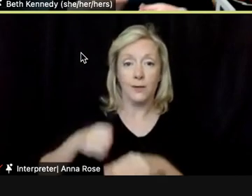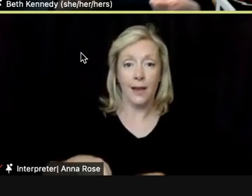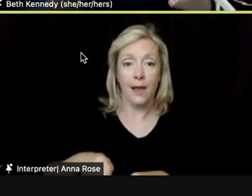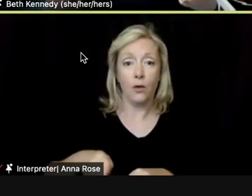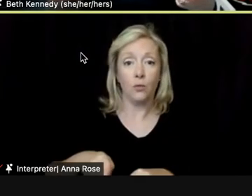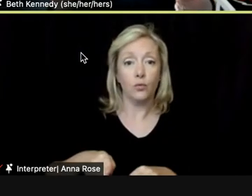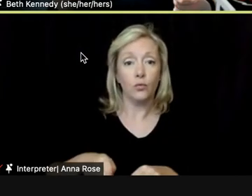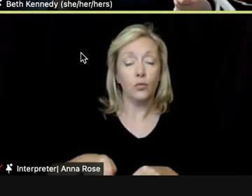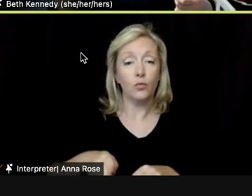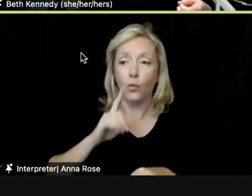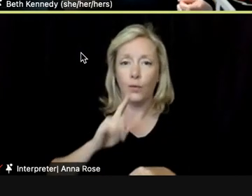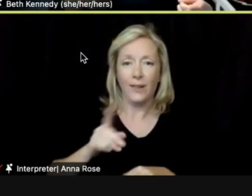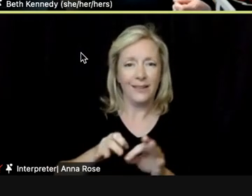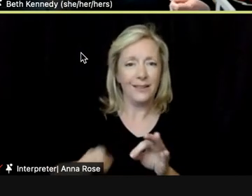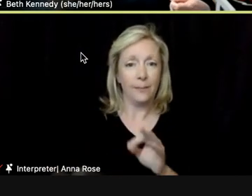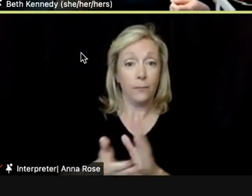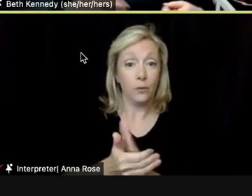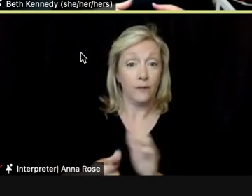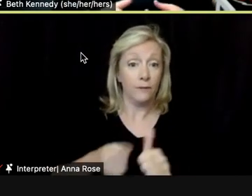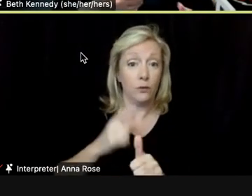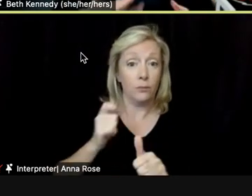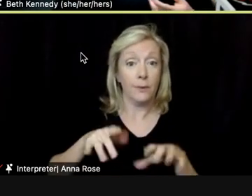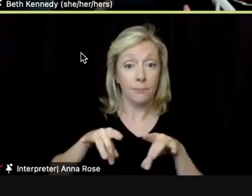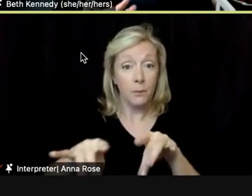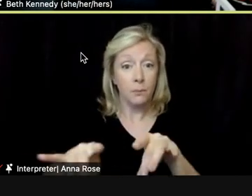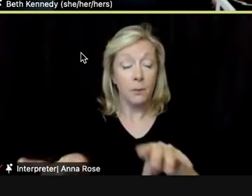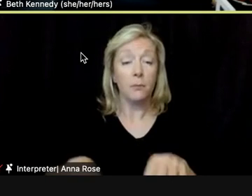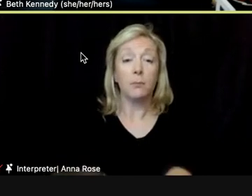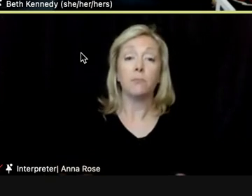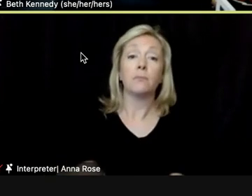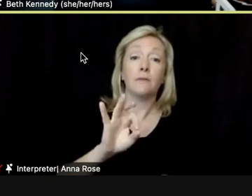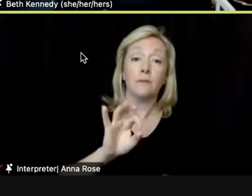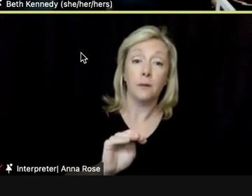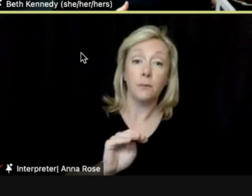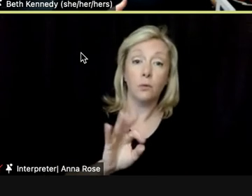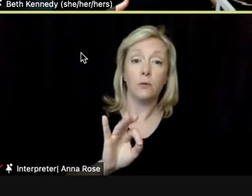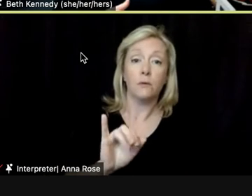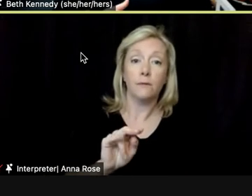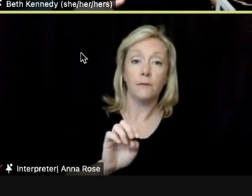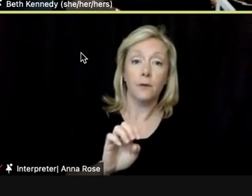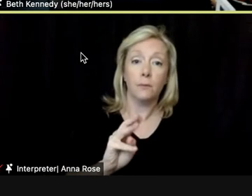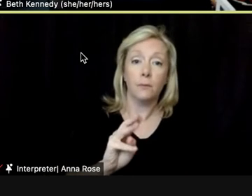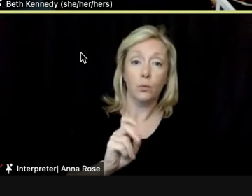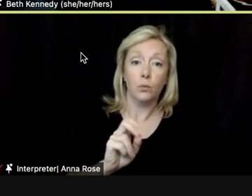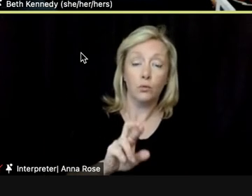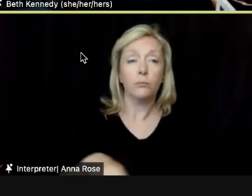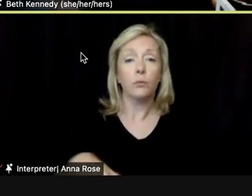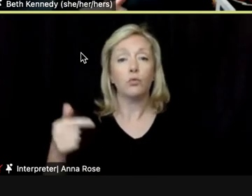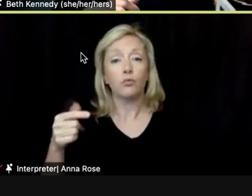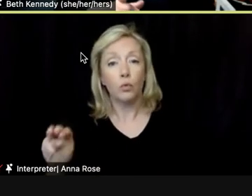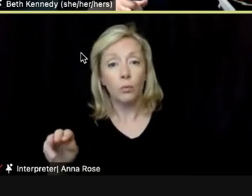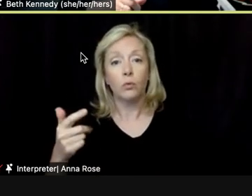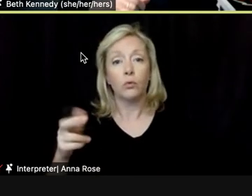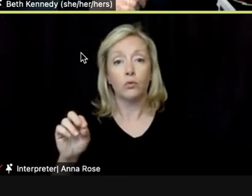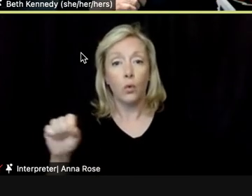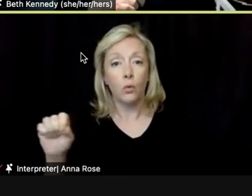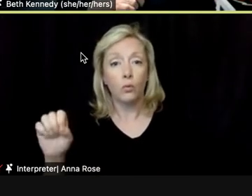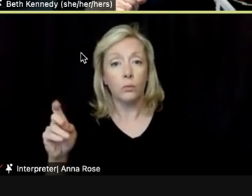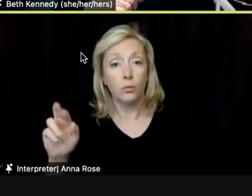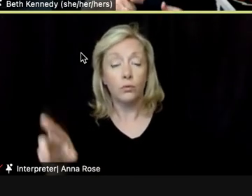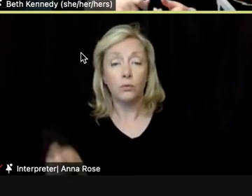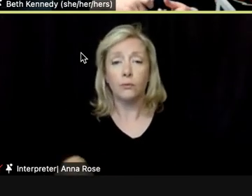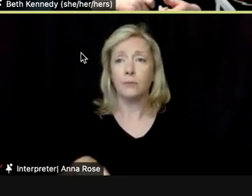the fine motor and gross motor of that, all of the communication associated with that. It's not just coming into school as